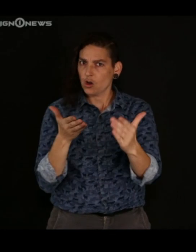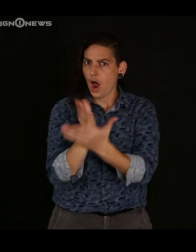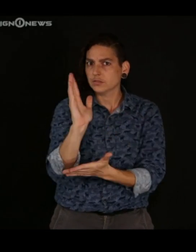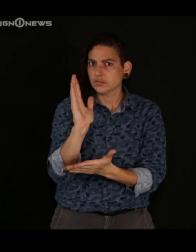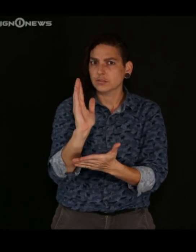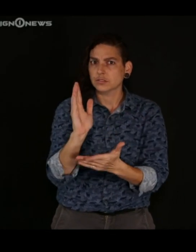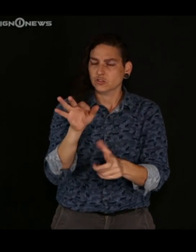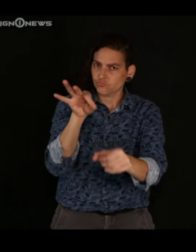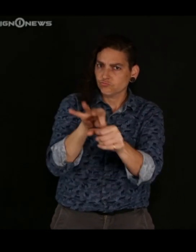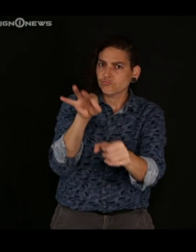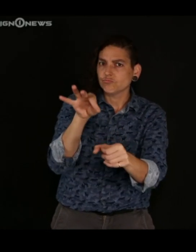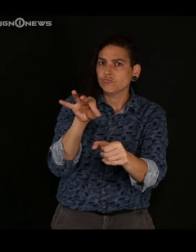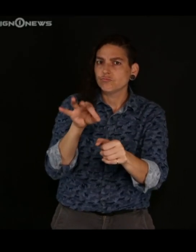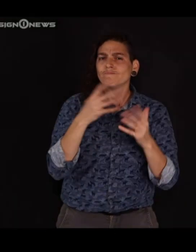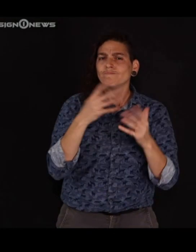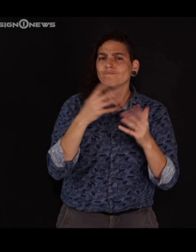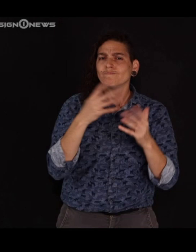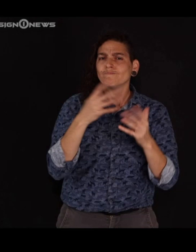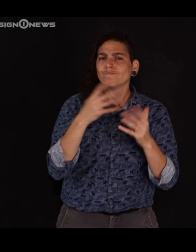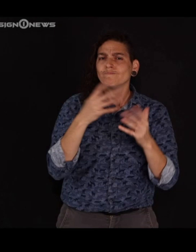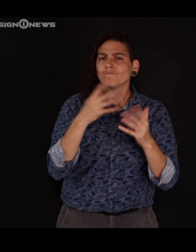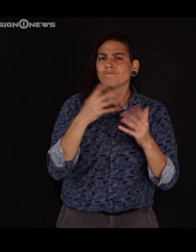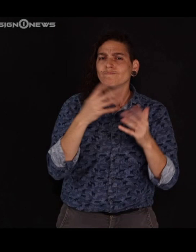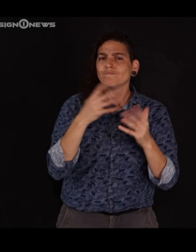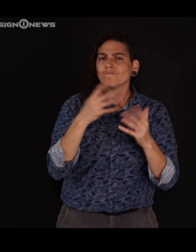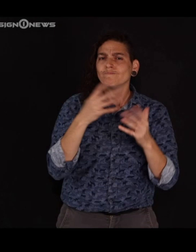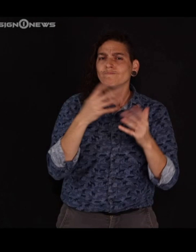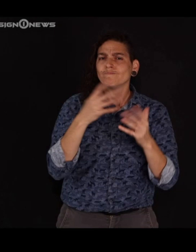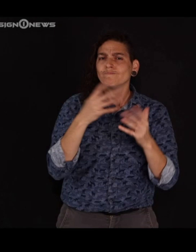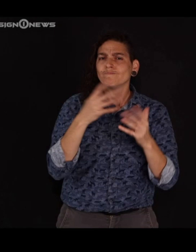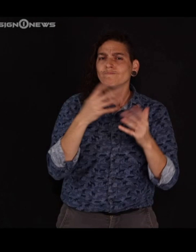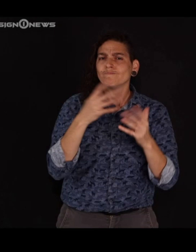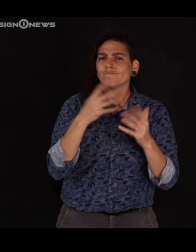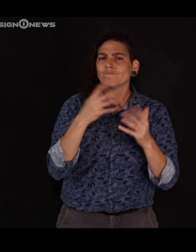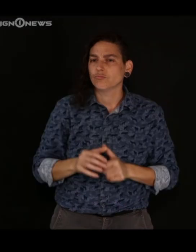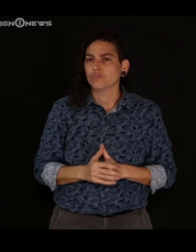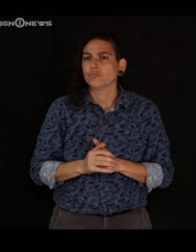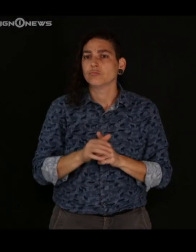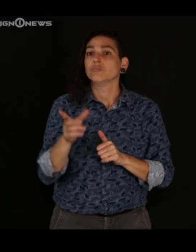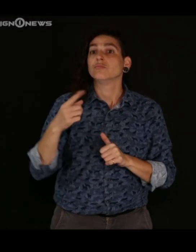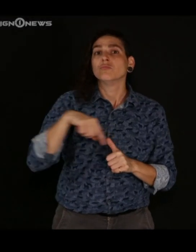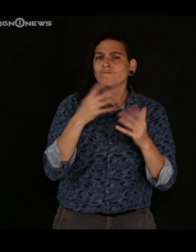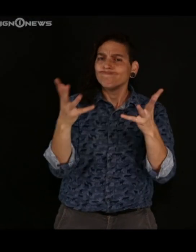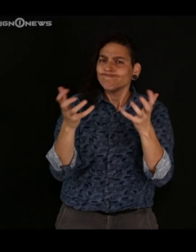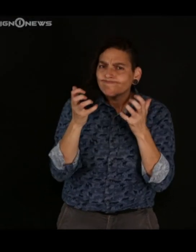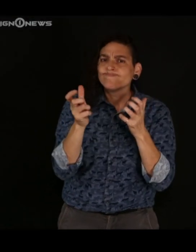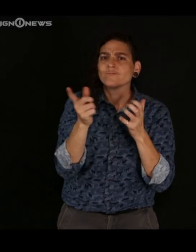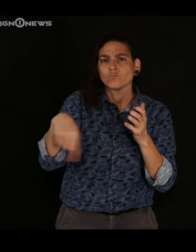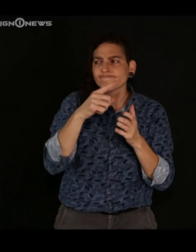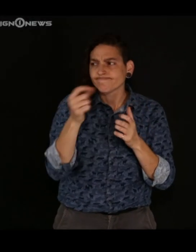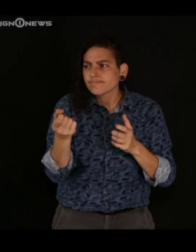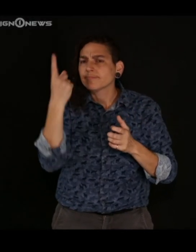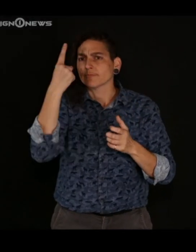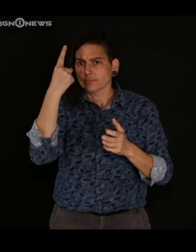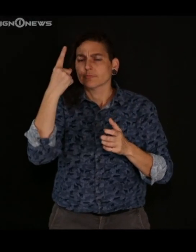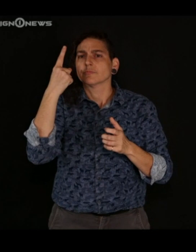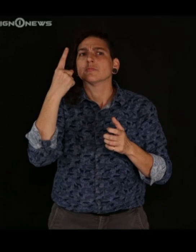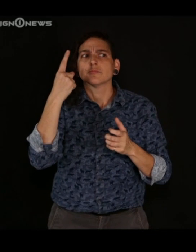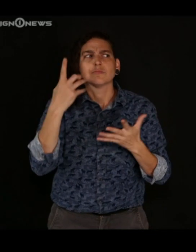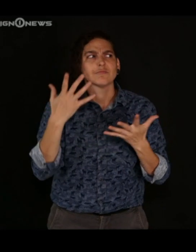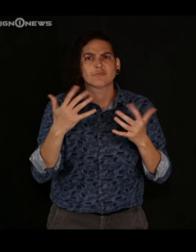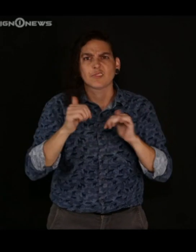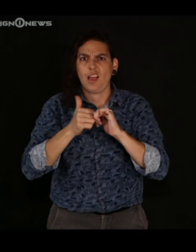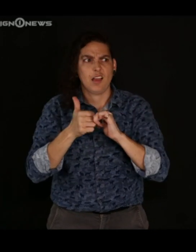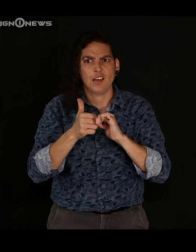is your right to vote. Image of voting rights folk art. And we want you to